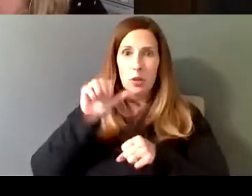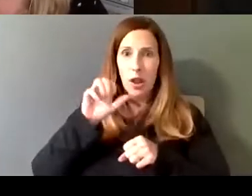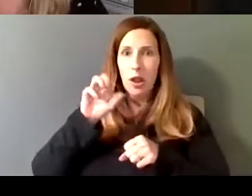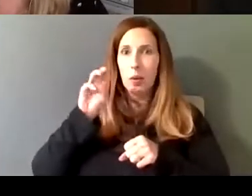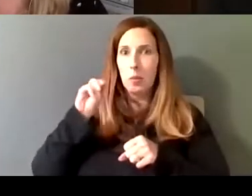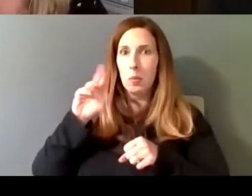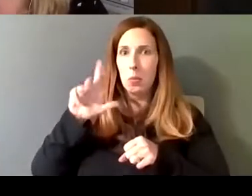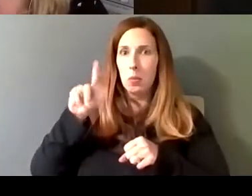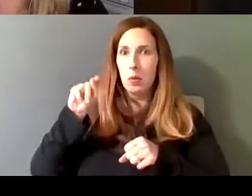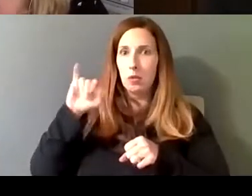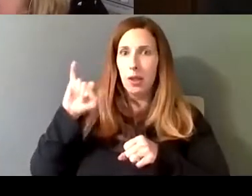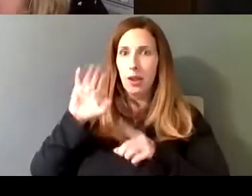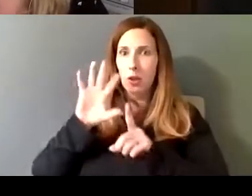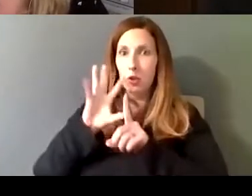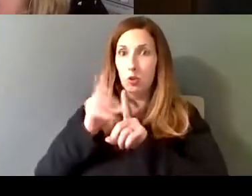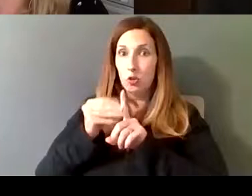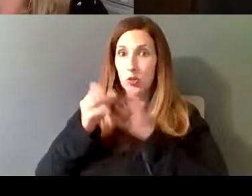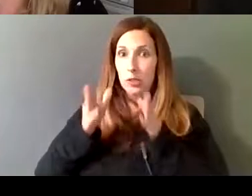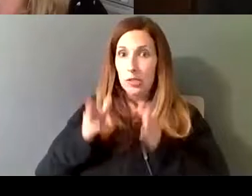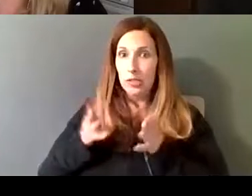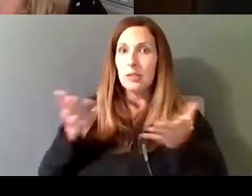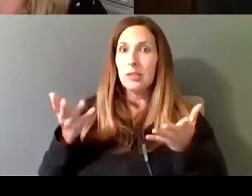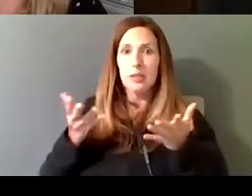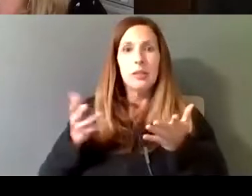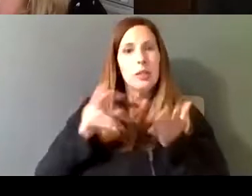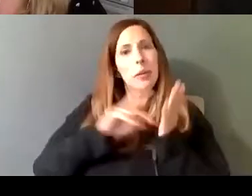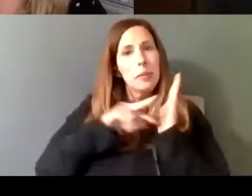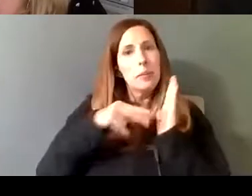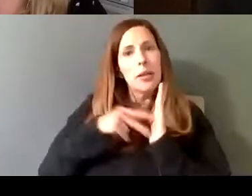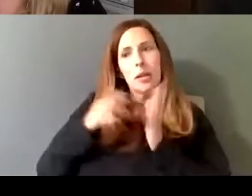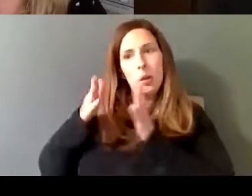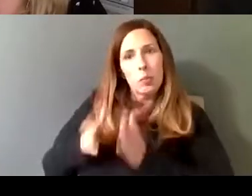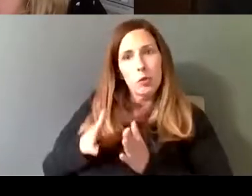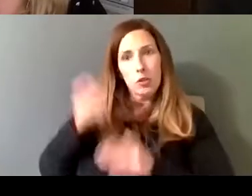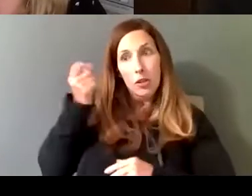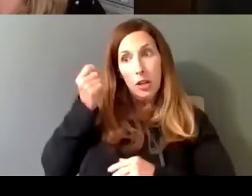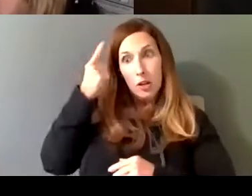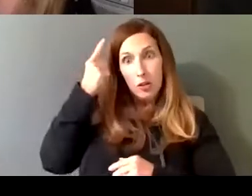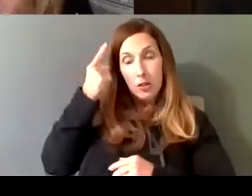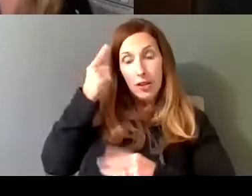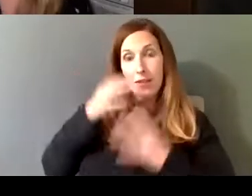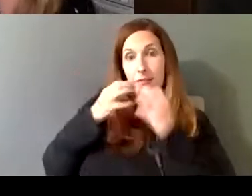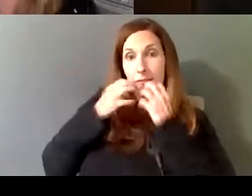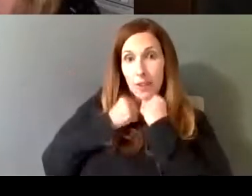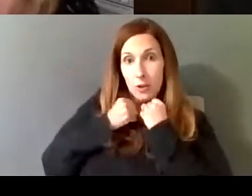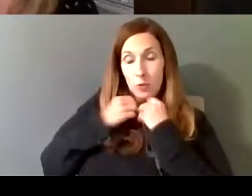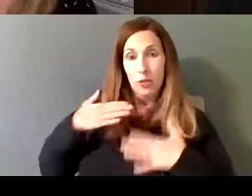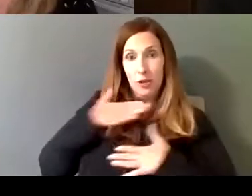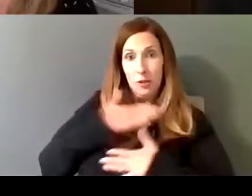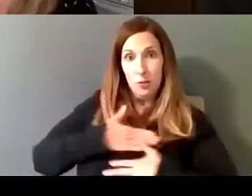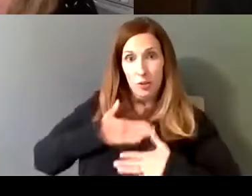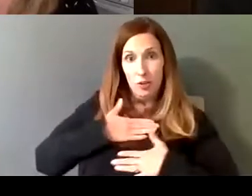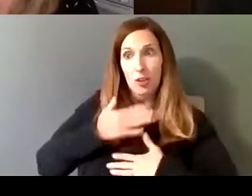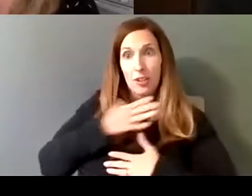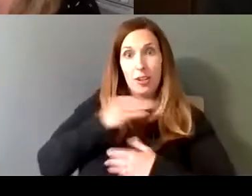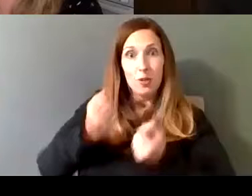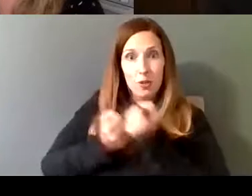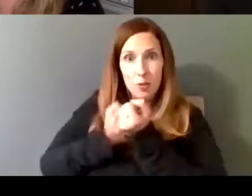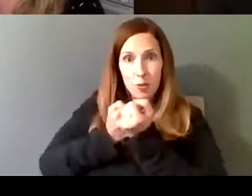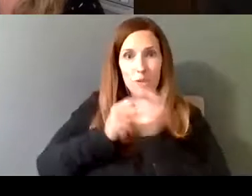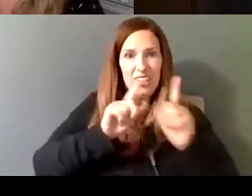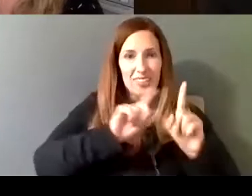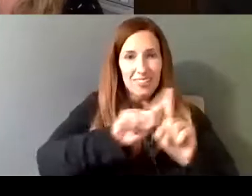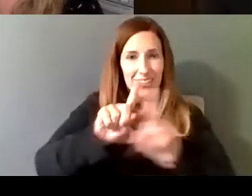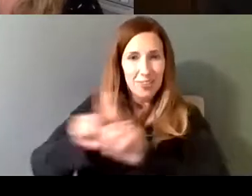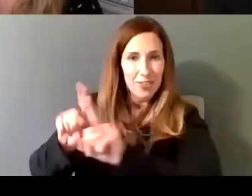And basically multiculturalism is, someone who understands, values, and appreciates and supports the differences